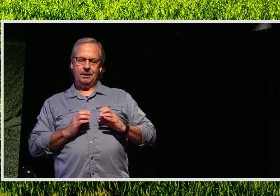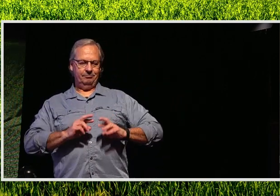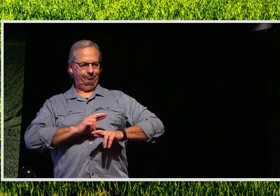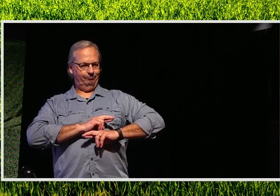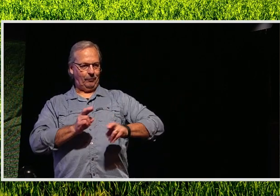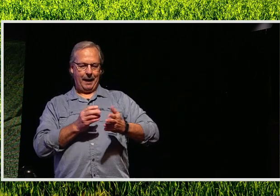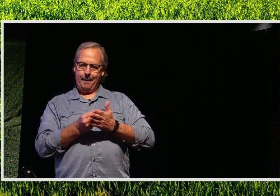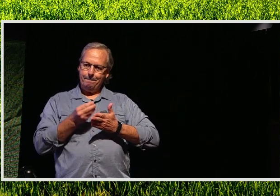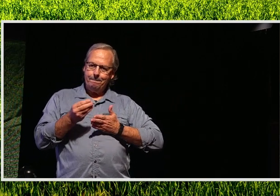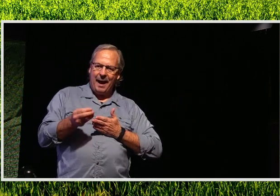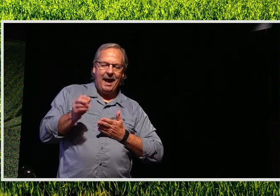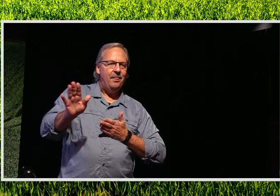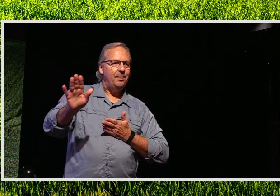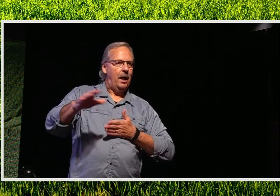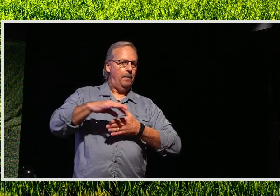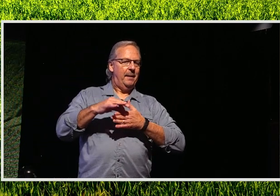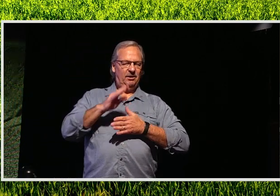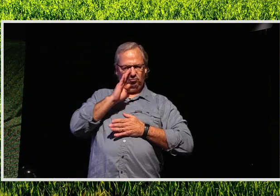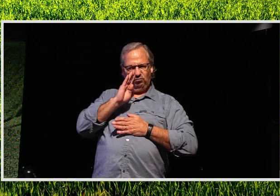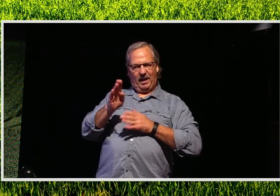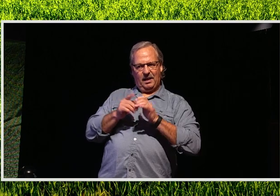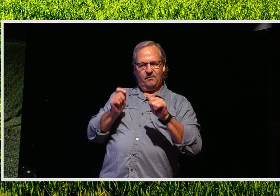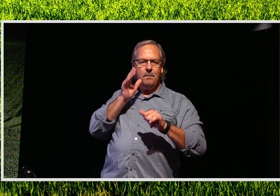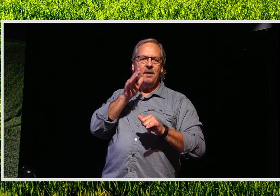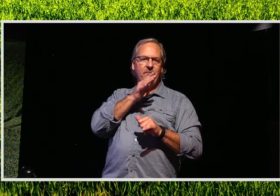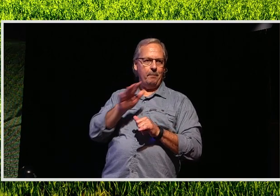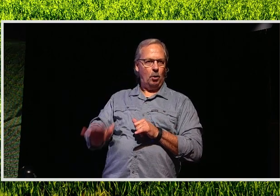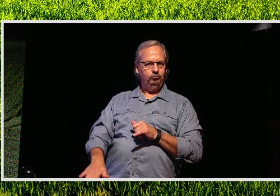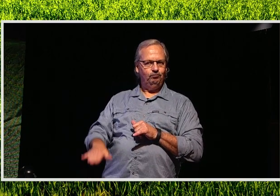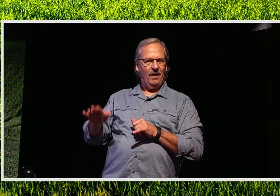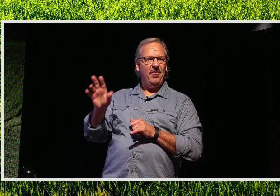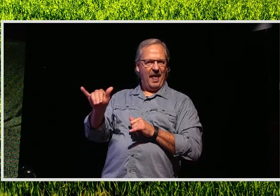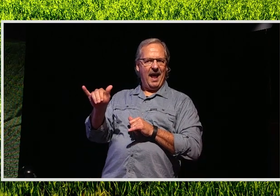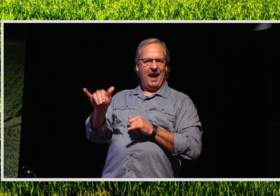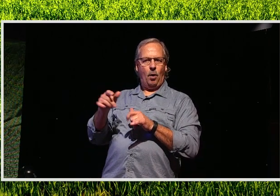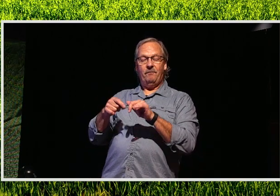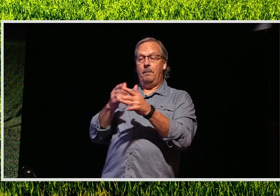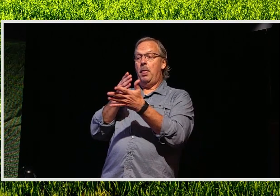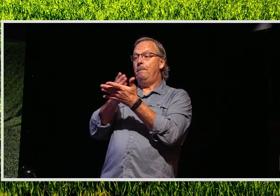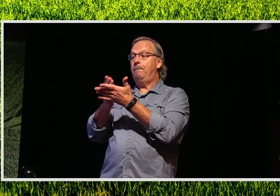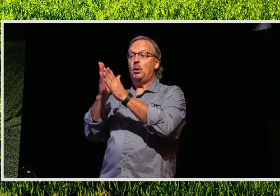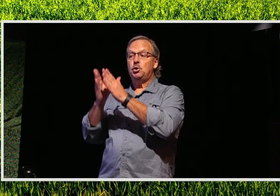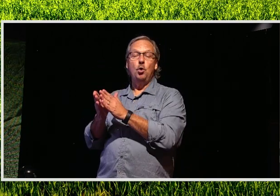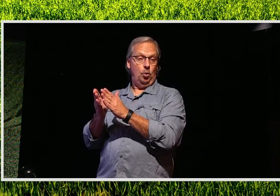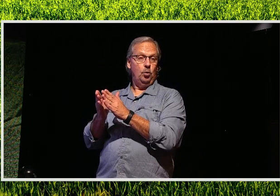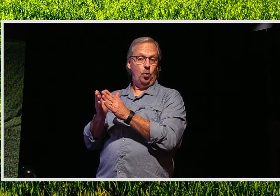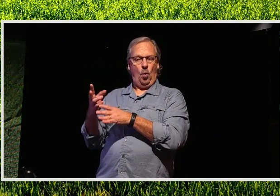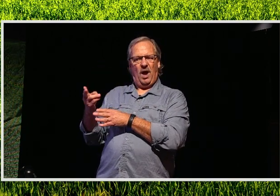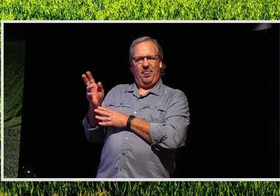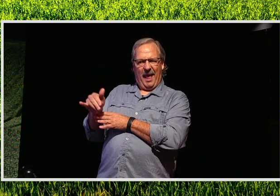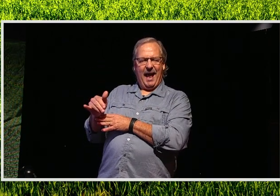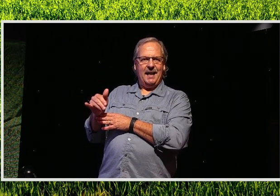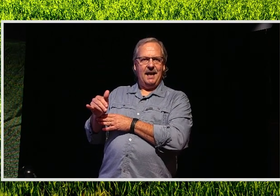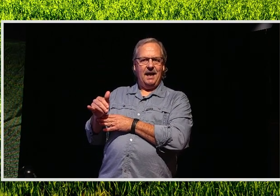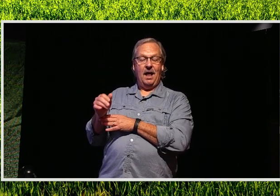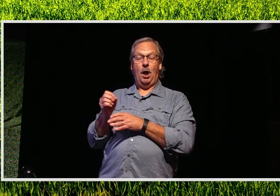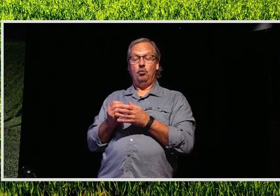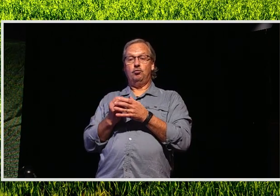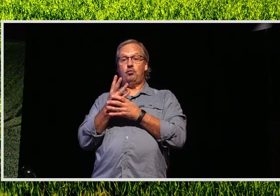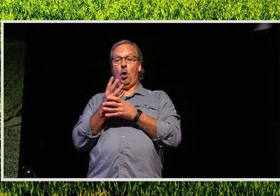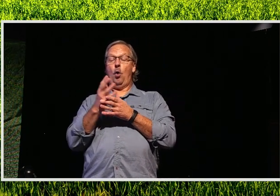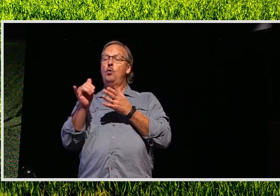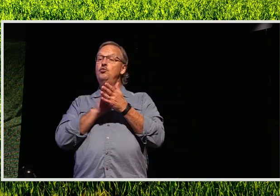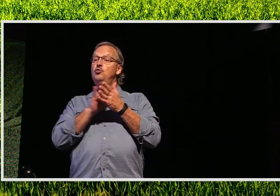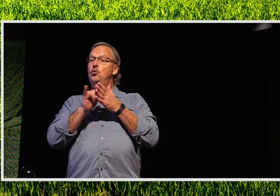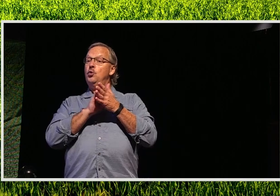to buy that meat directly from the farmer who raised it or the butcher who cut it. The Grow New York region is the perfect place for us